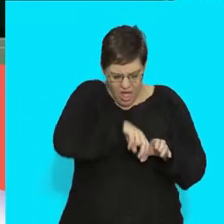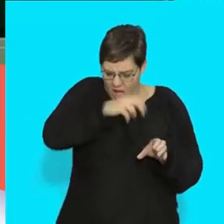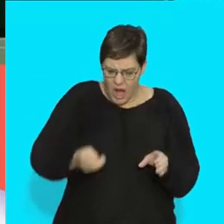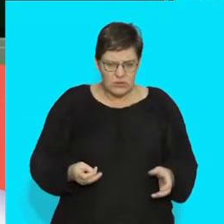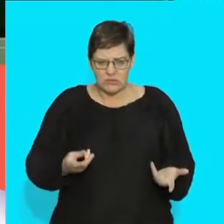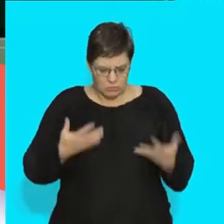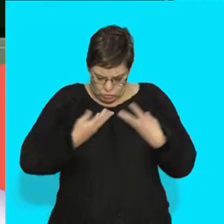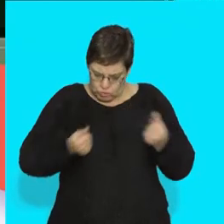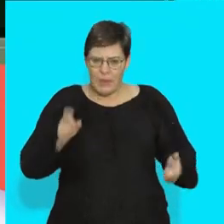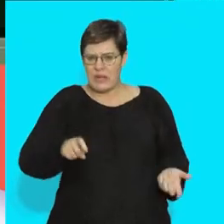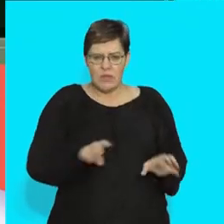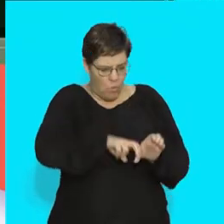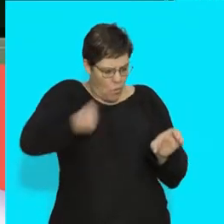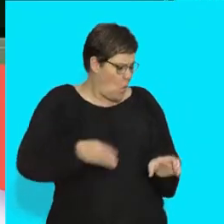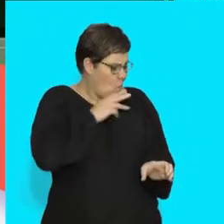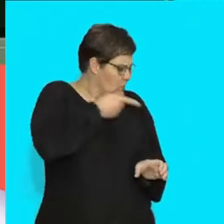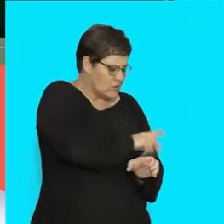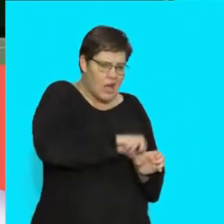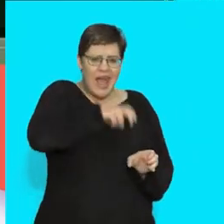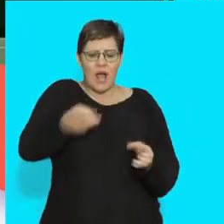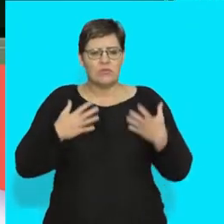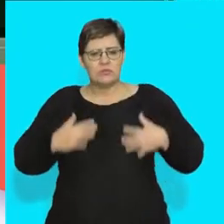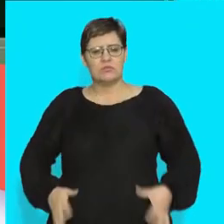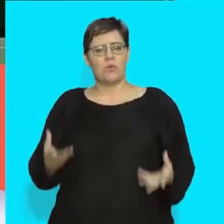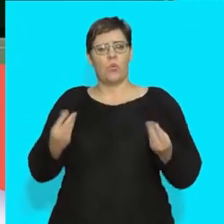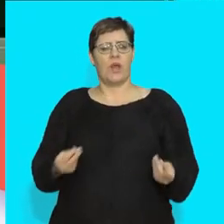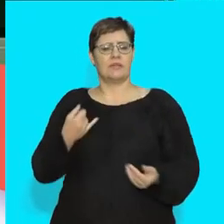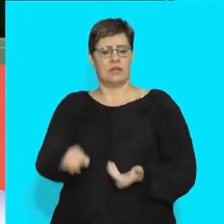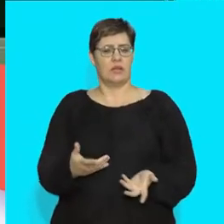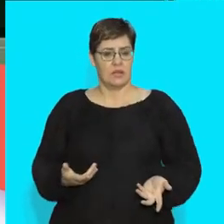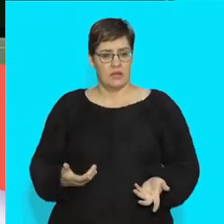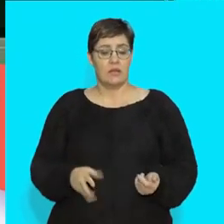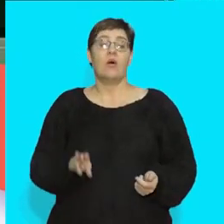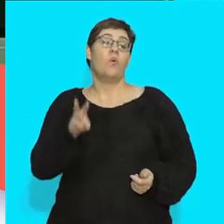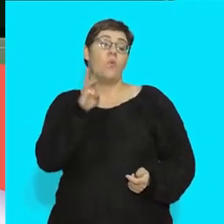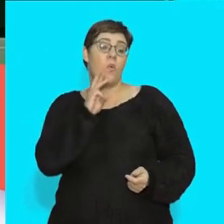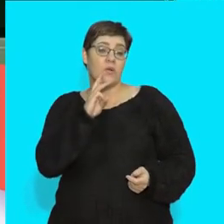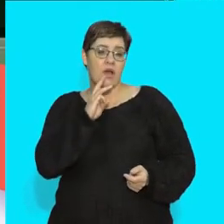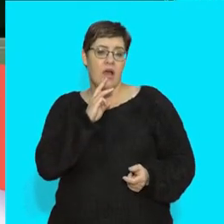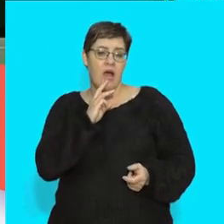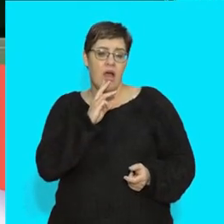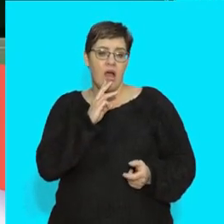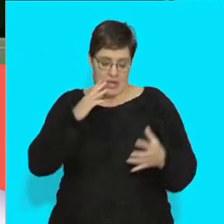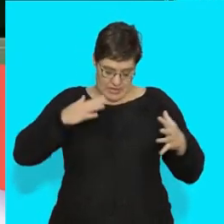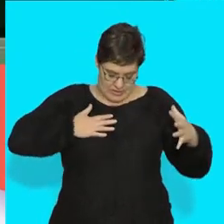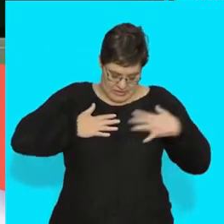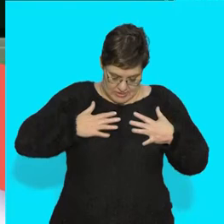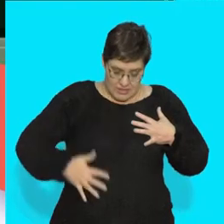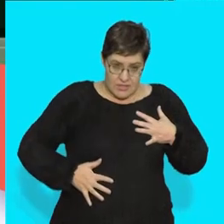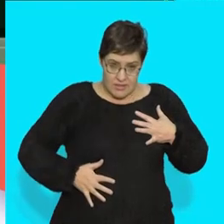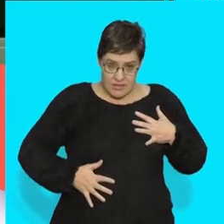wet when you climb out of water? Two things. Water sticks to you, all